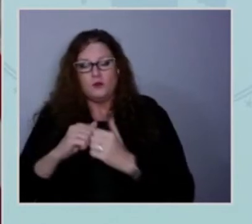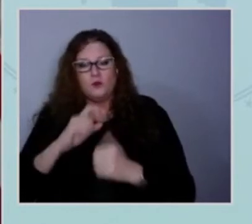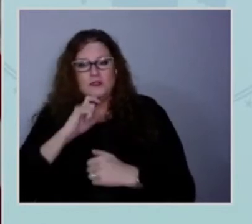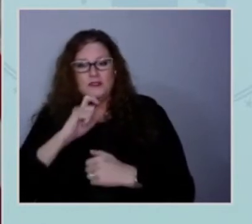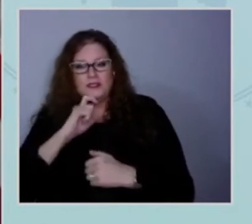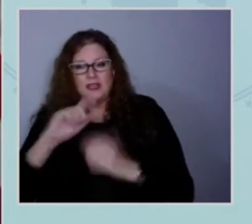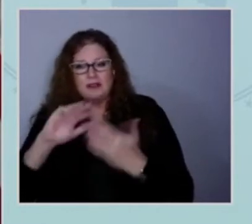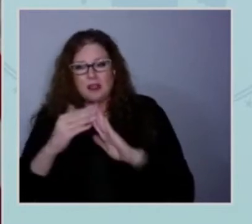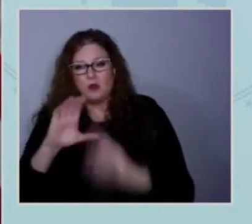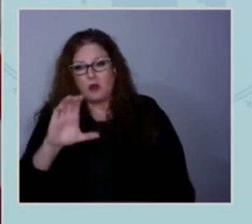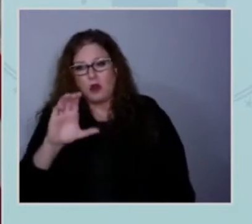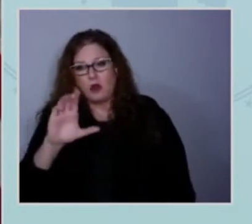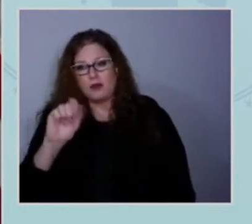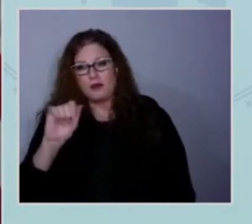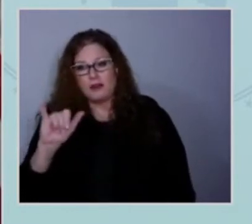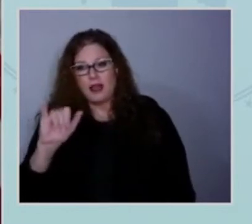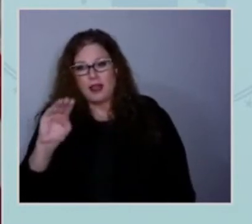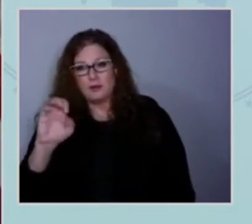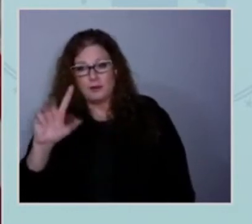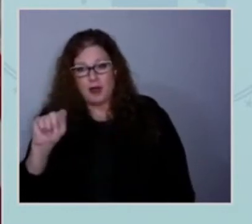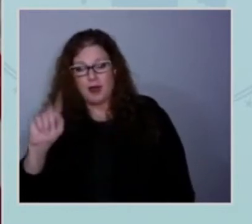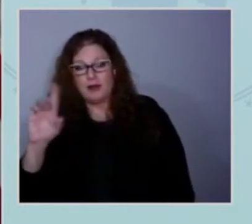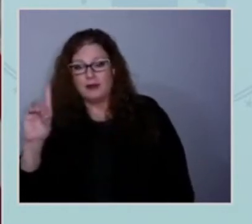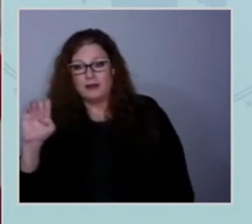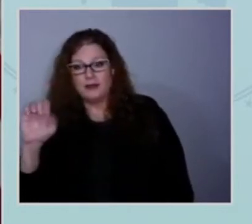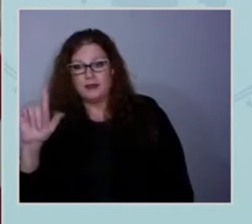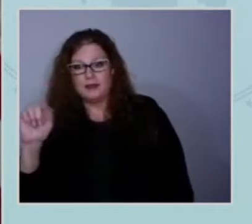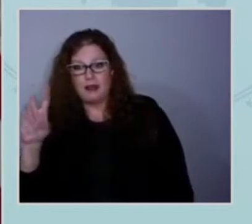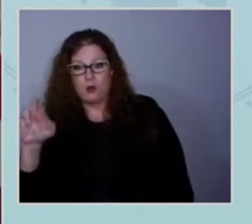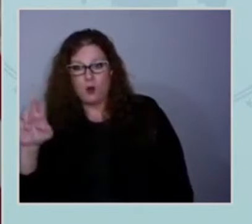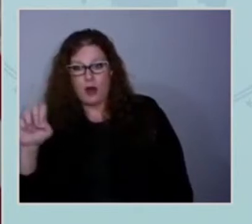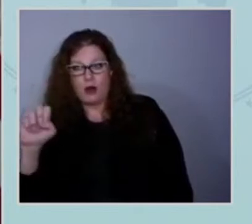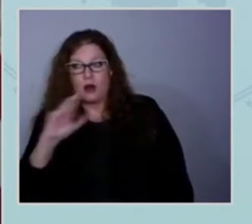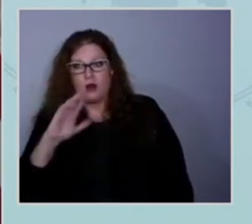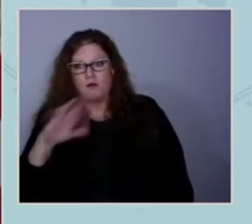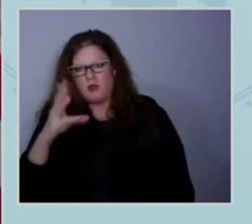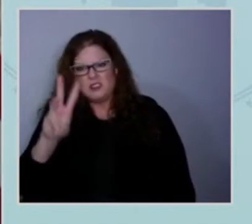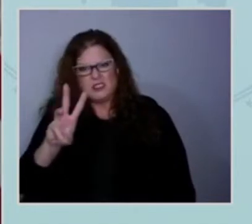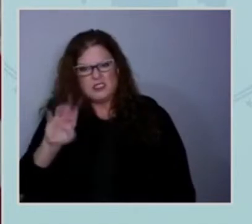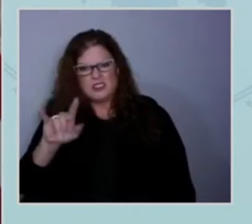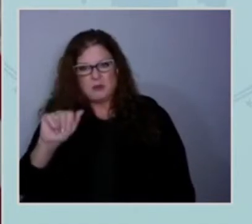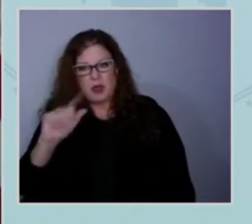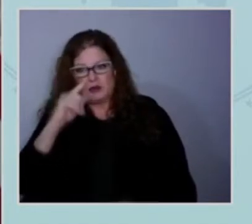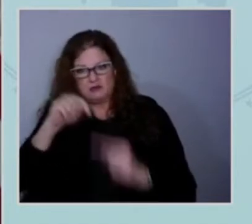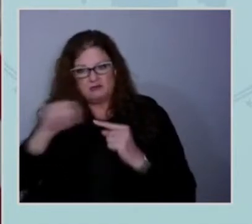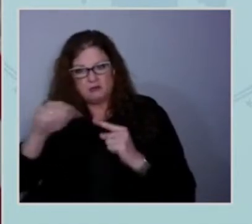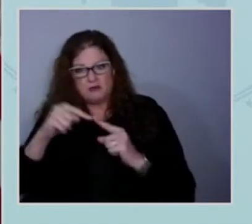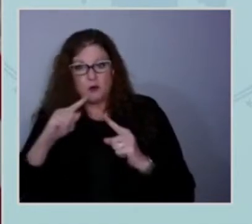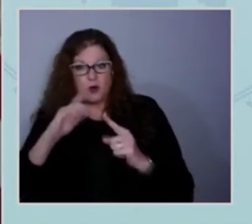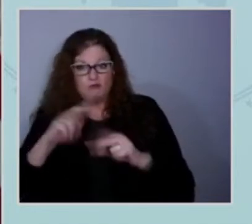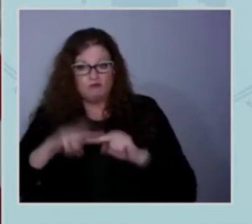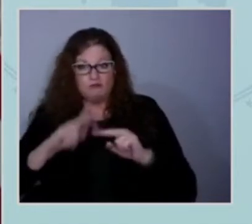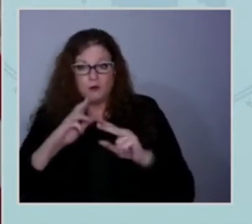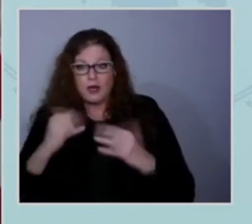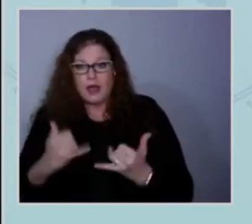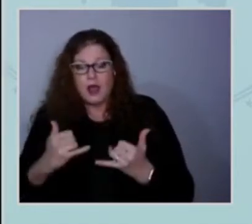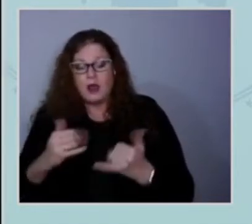collapsed. We moved down to a little steel town called about